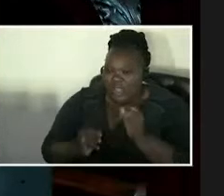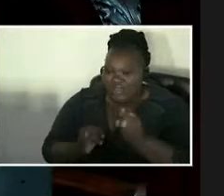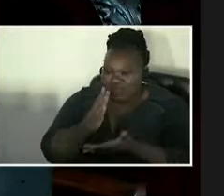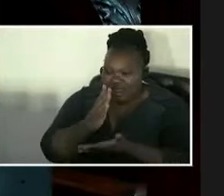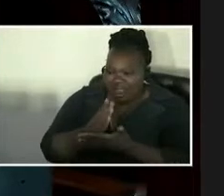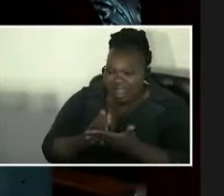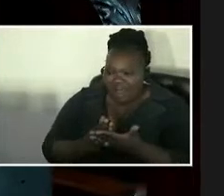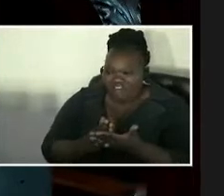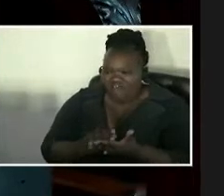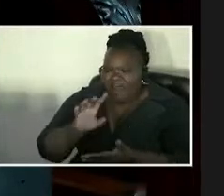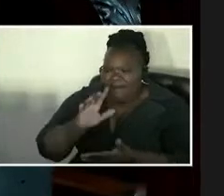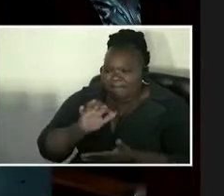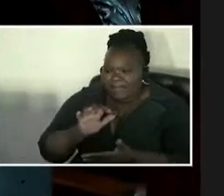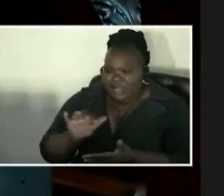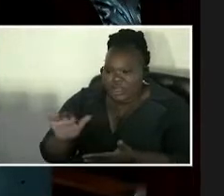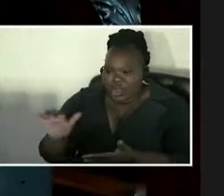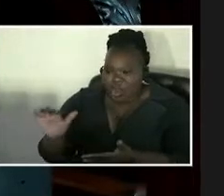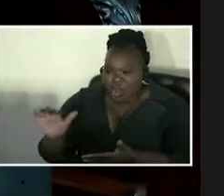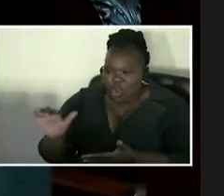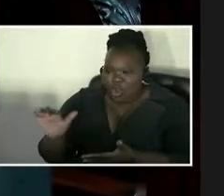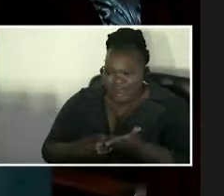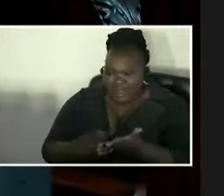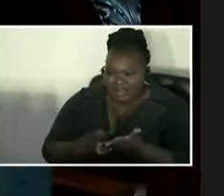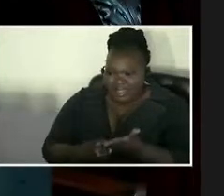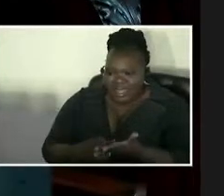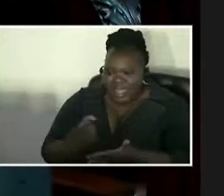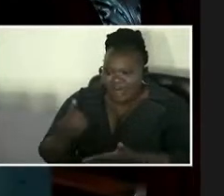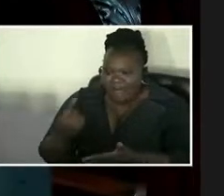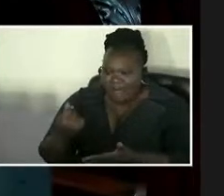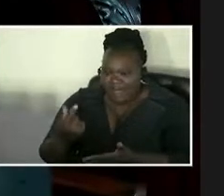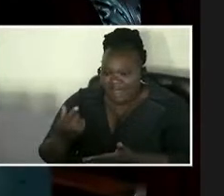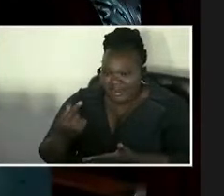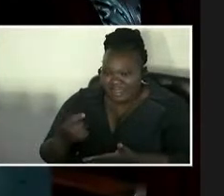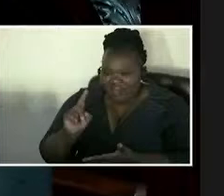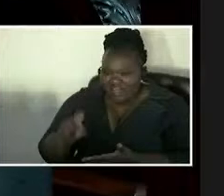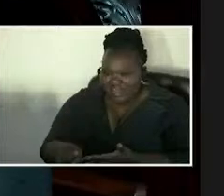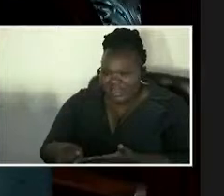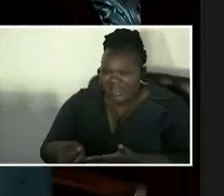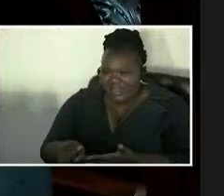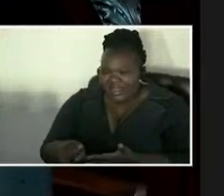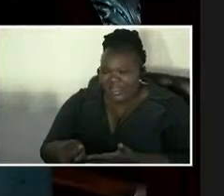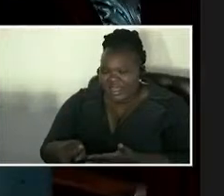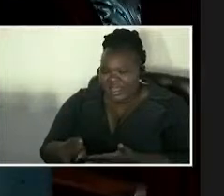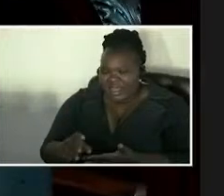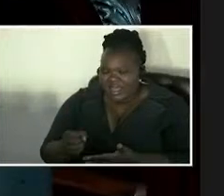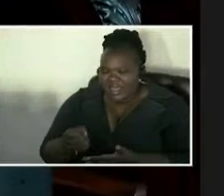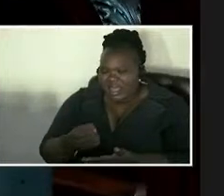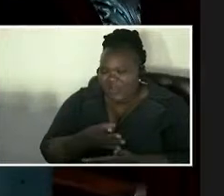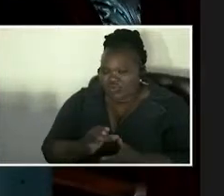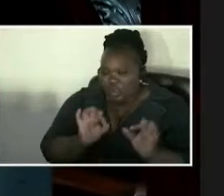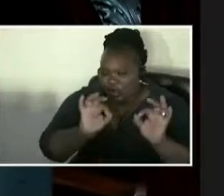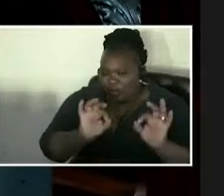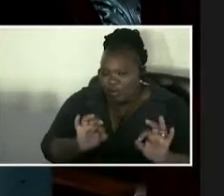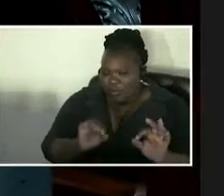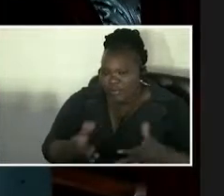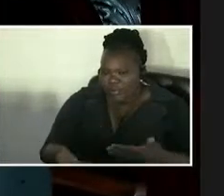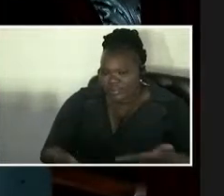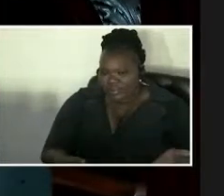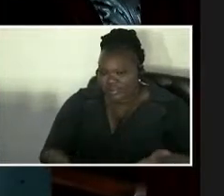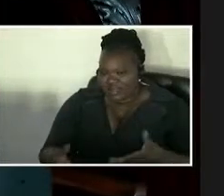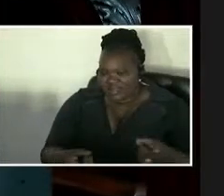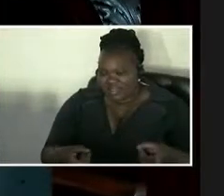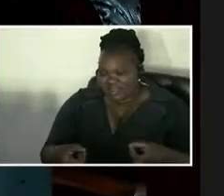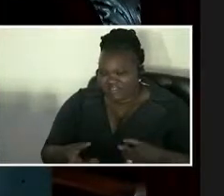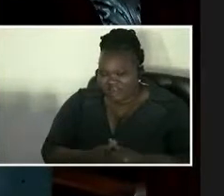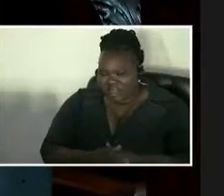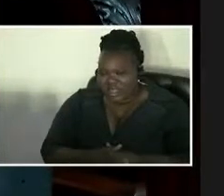half billion rand money that could have gone towards proper service delivery you did